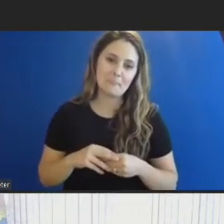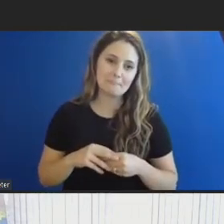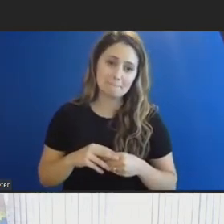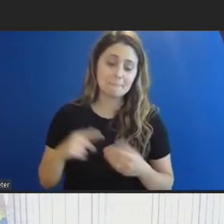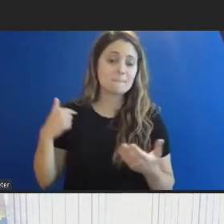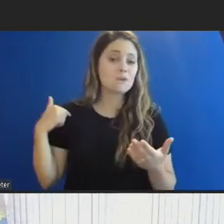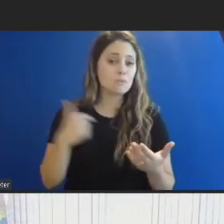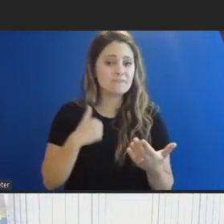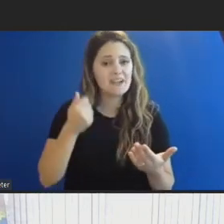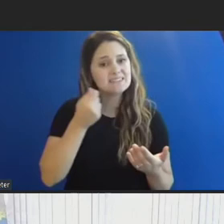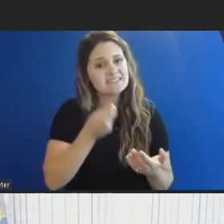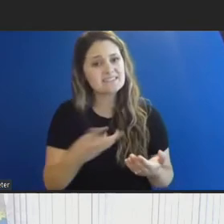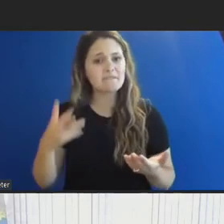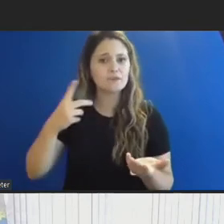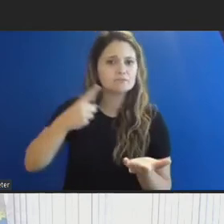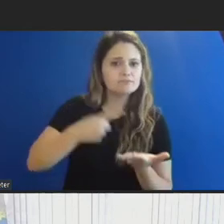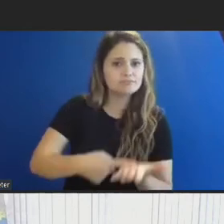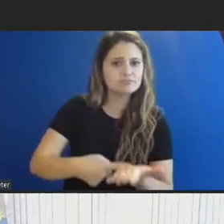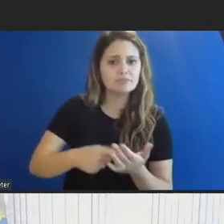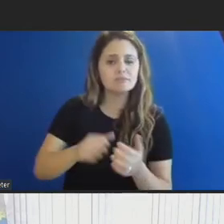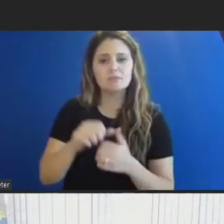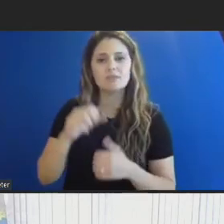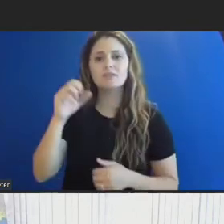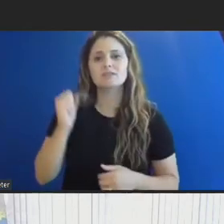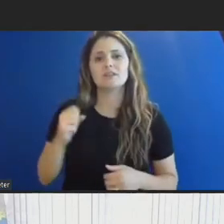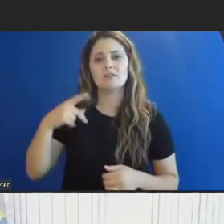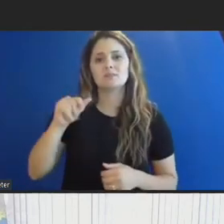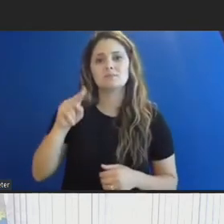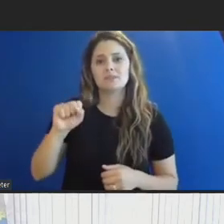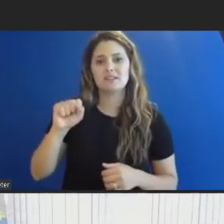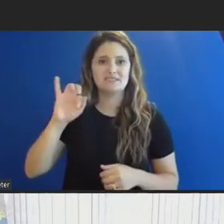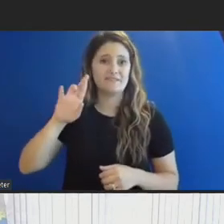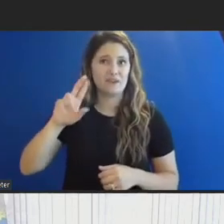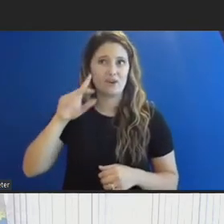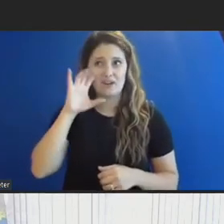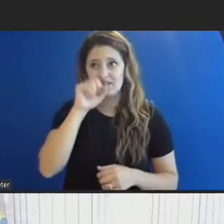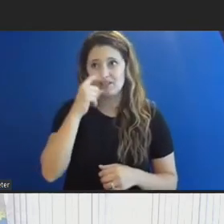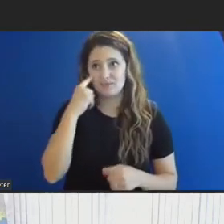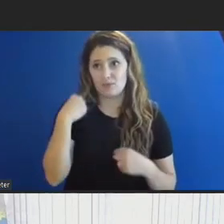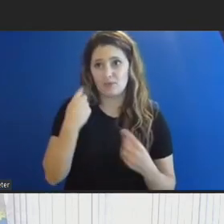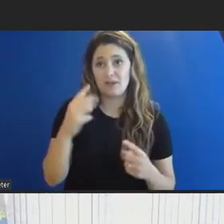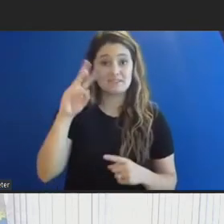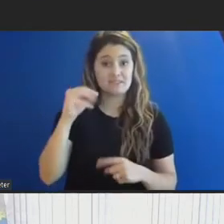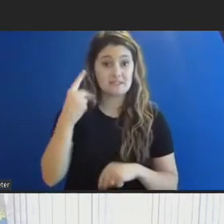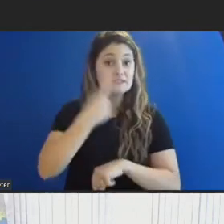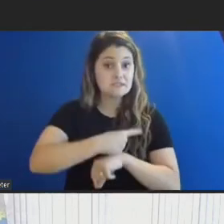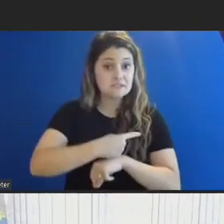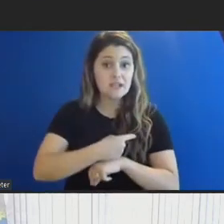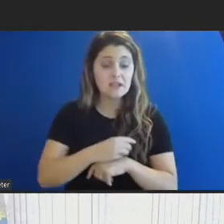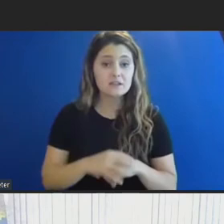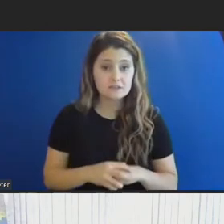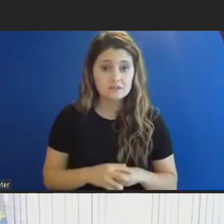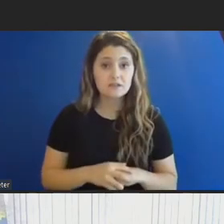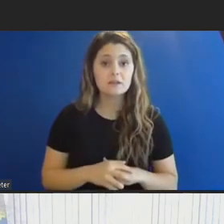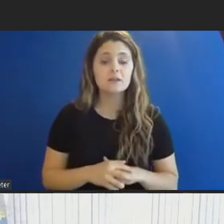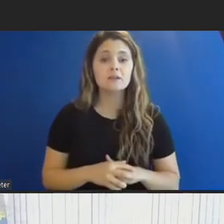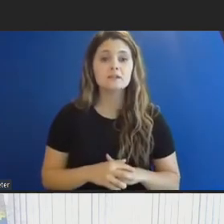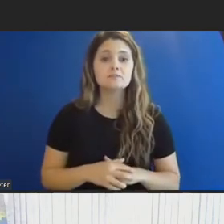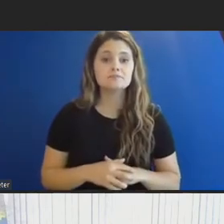We've had a number of discussions with the South Plains Fair for, I guess, now for the last 60 days.